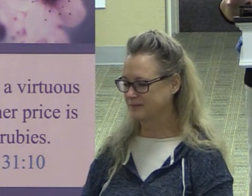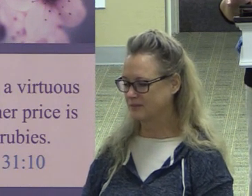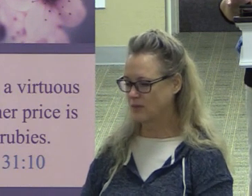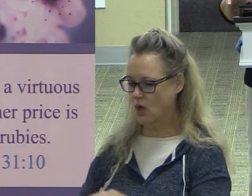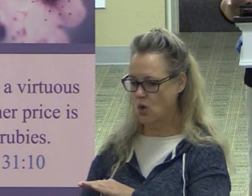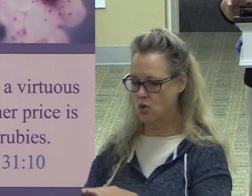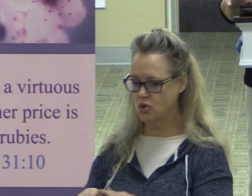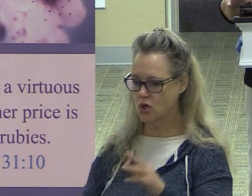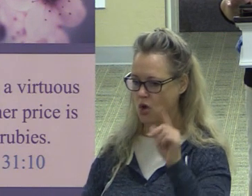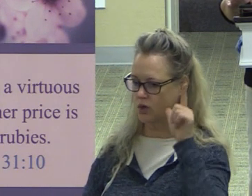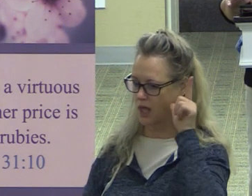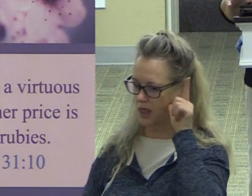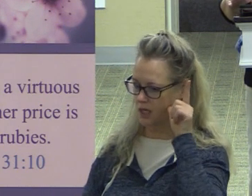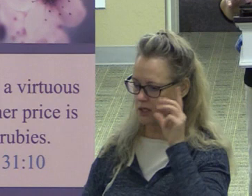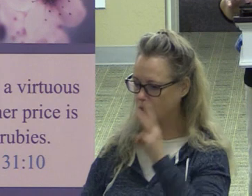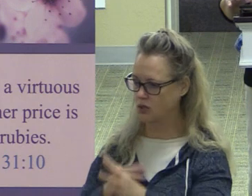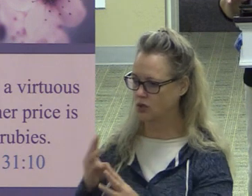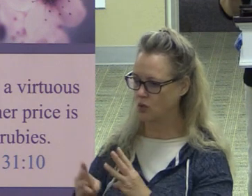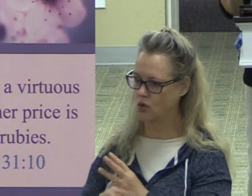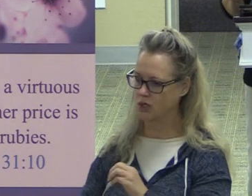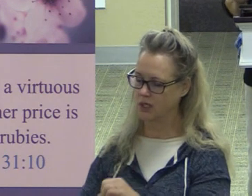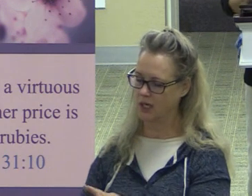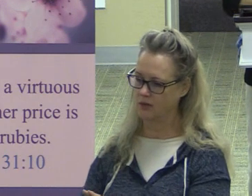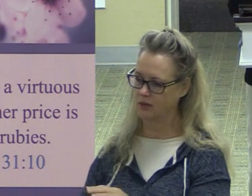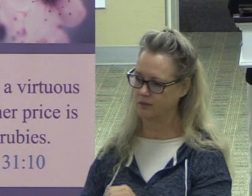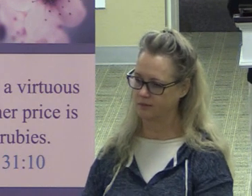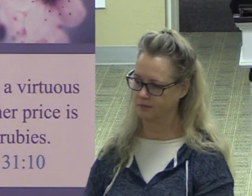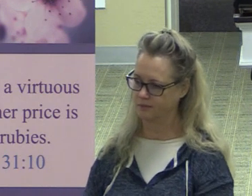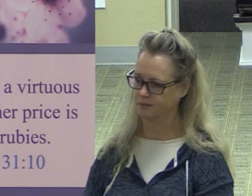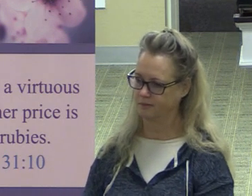Don't listen to worldly counsel.